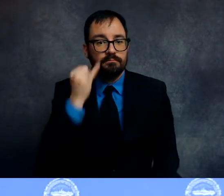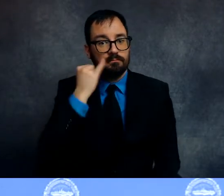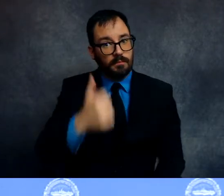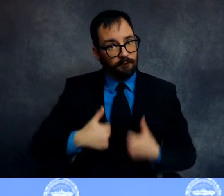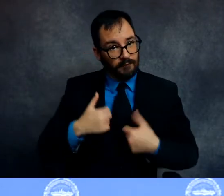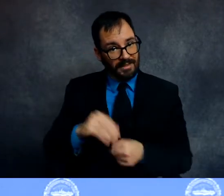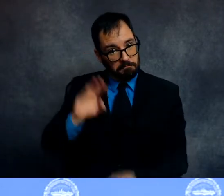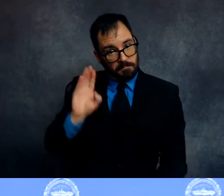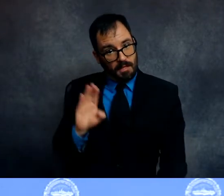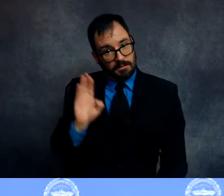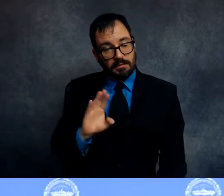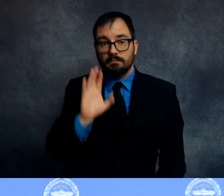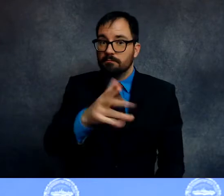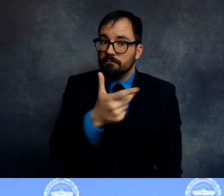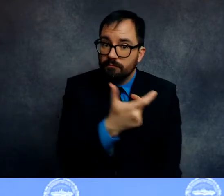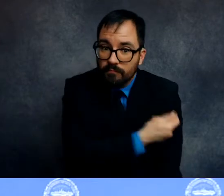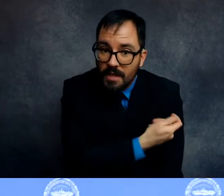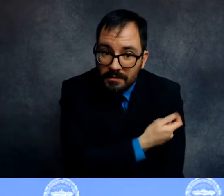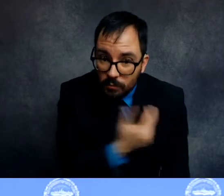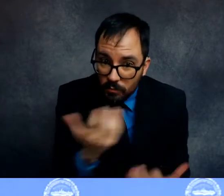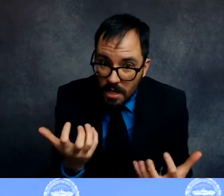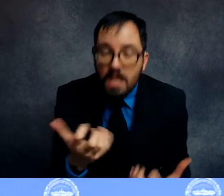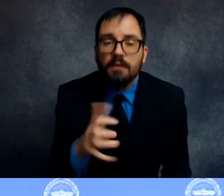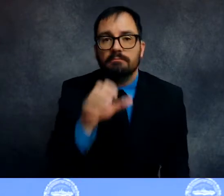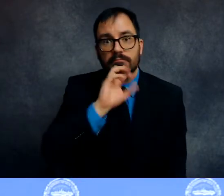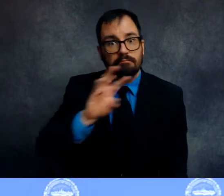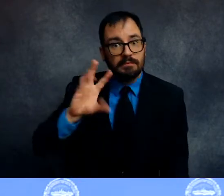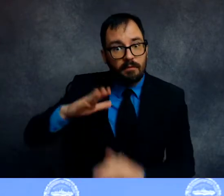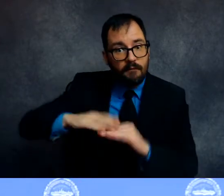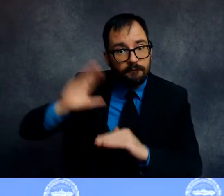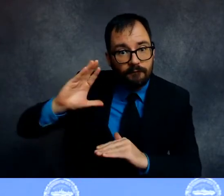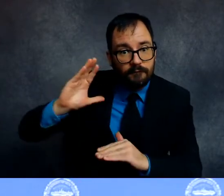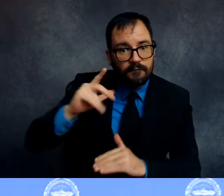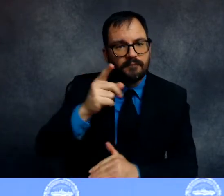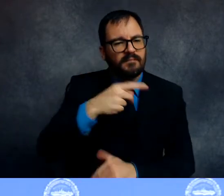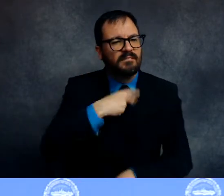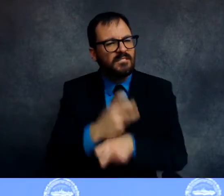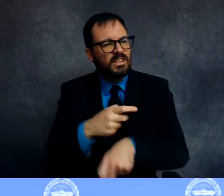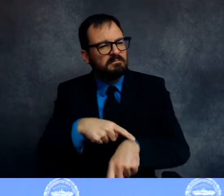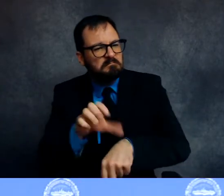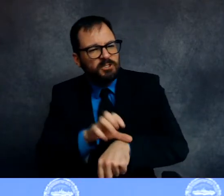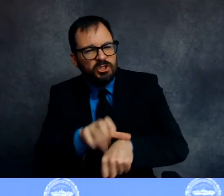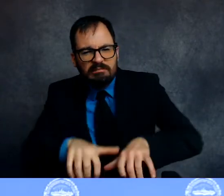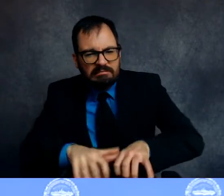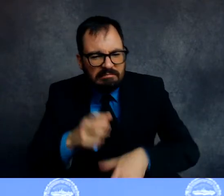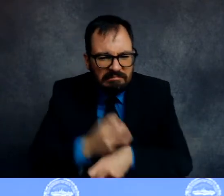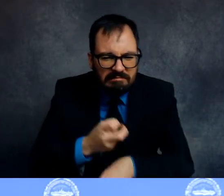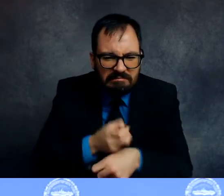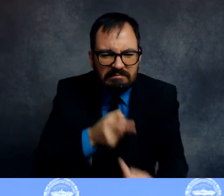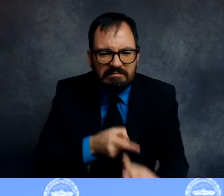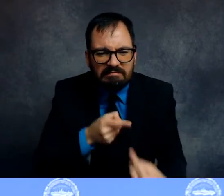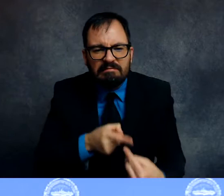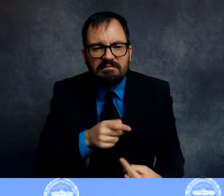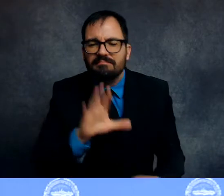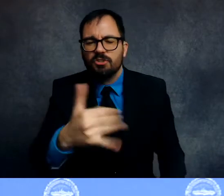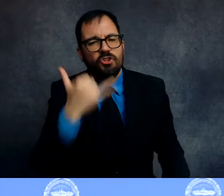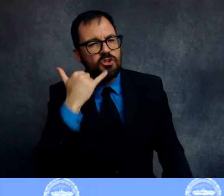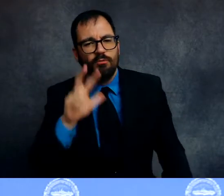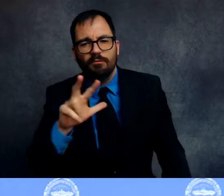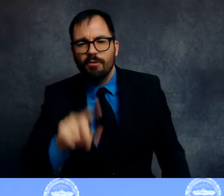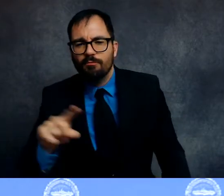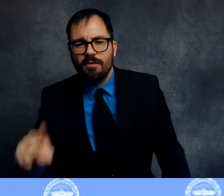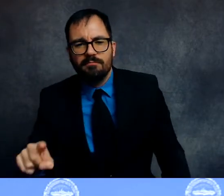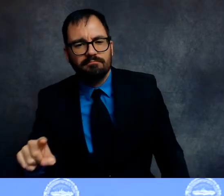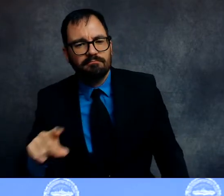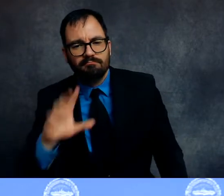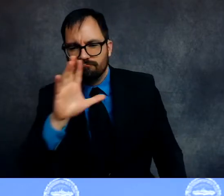Age Strong Commission to help, and we have help in multiple languages. So if you live in the city of Boston and you want to get vaccinated and you're 65 and older and